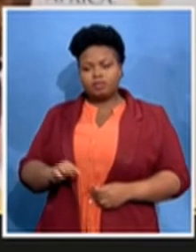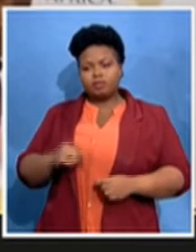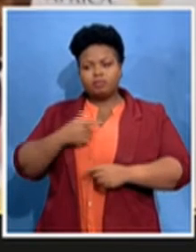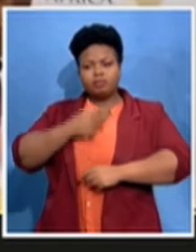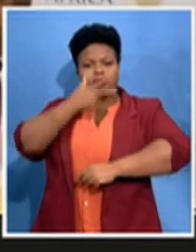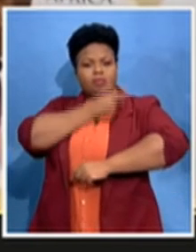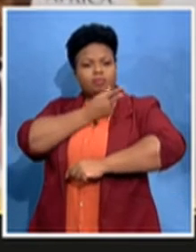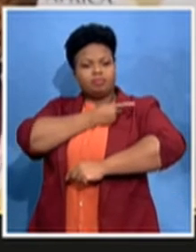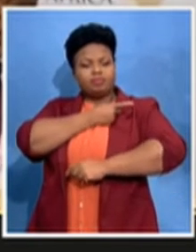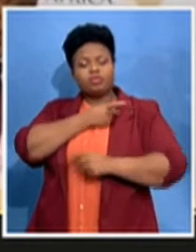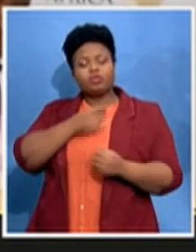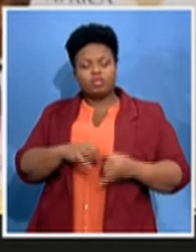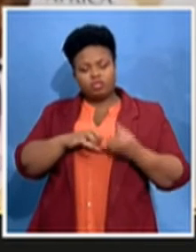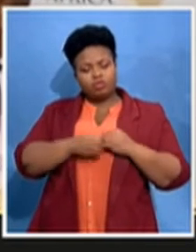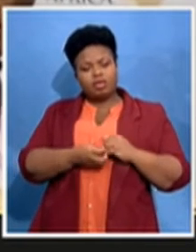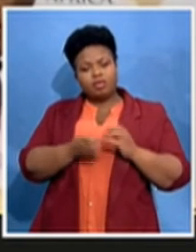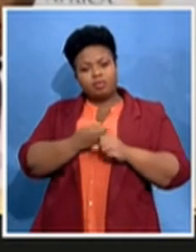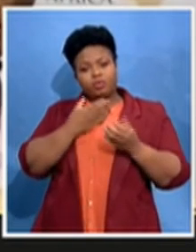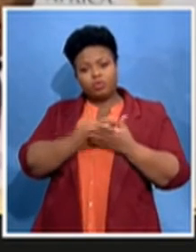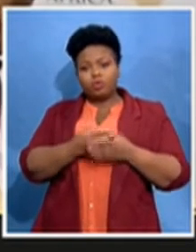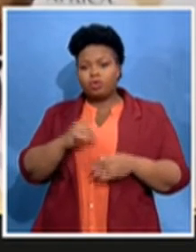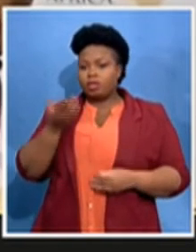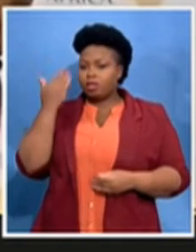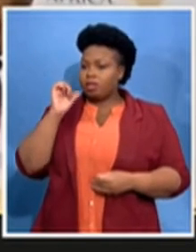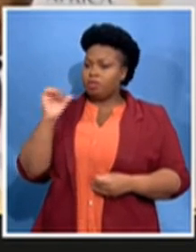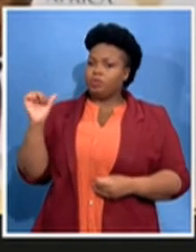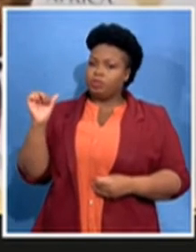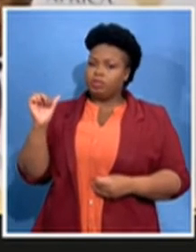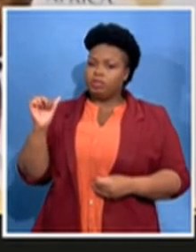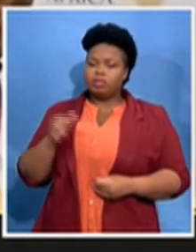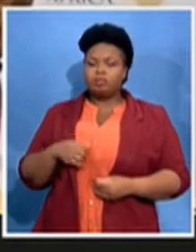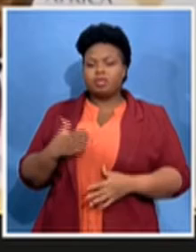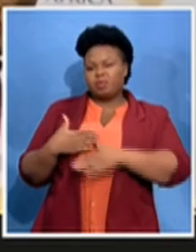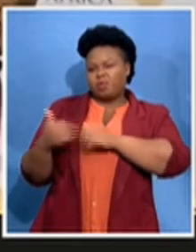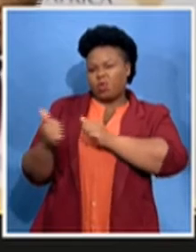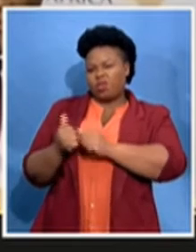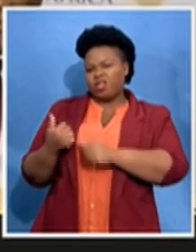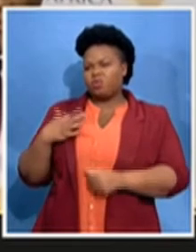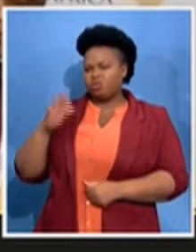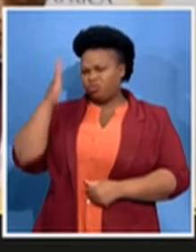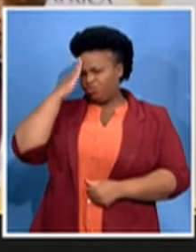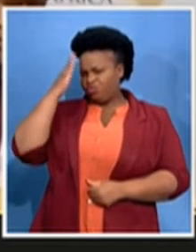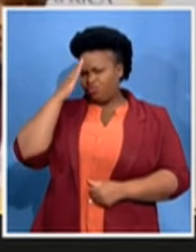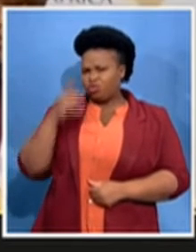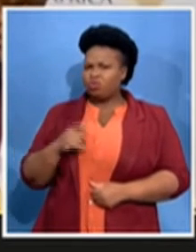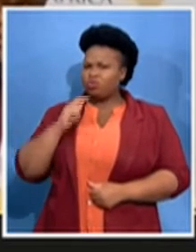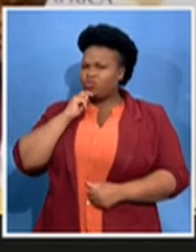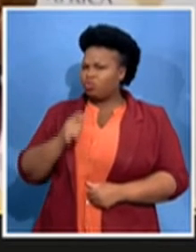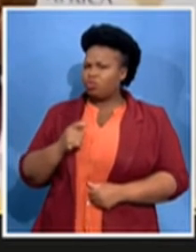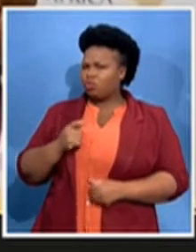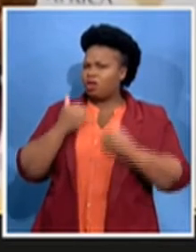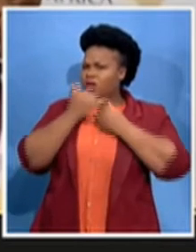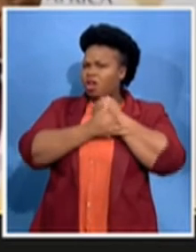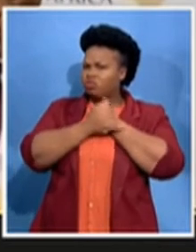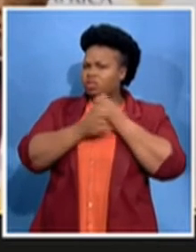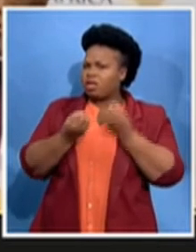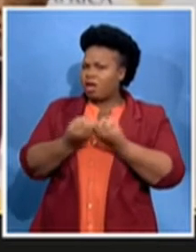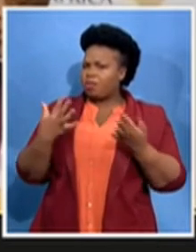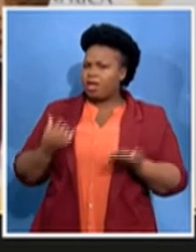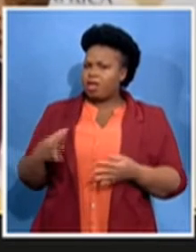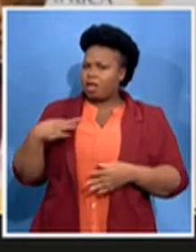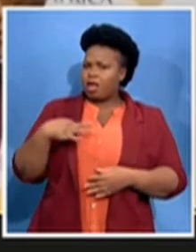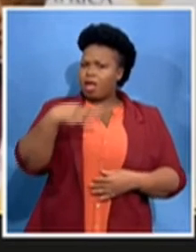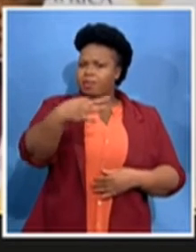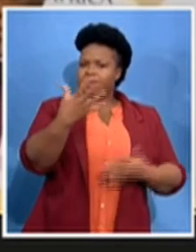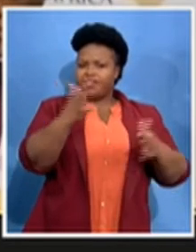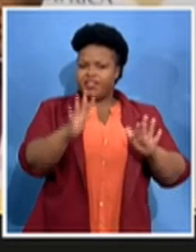week, a colleague wanted to know how many countries have submitted the applications and what doses there. So we promised to